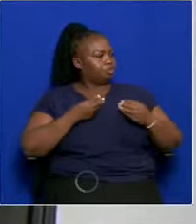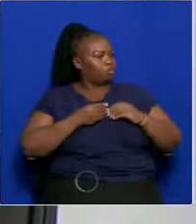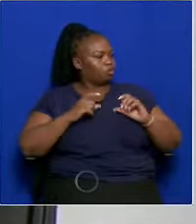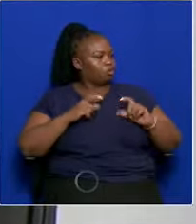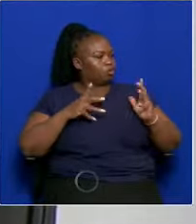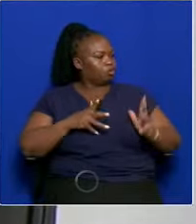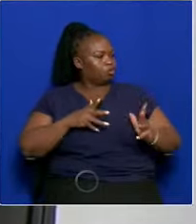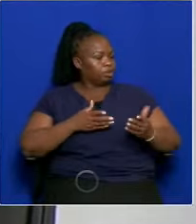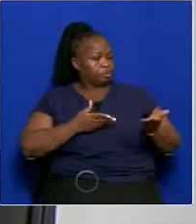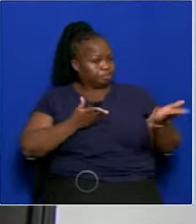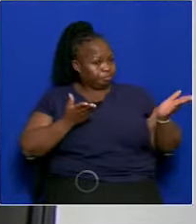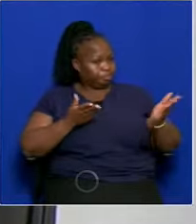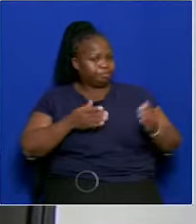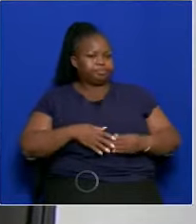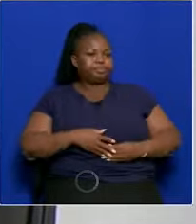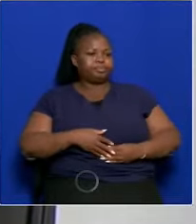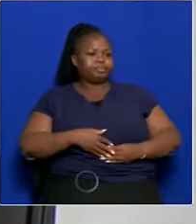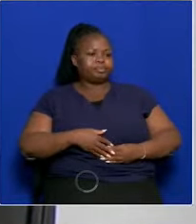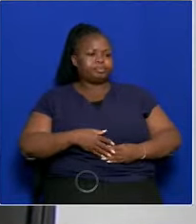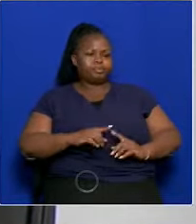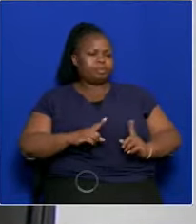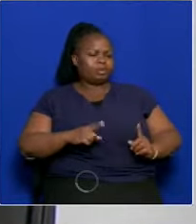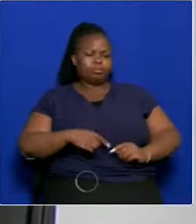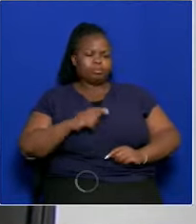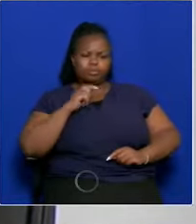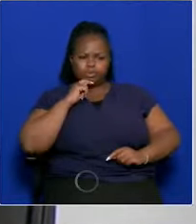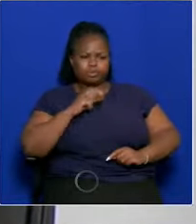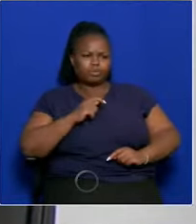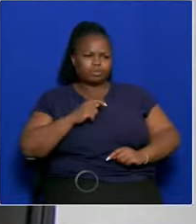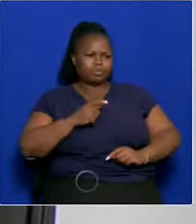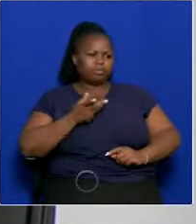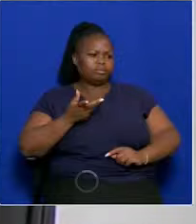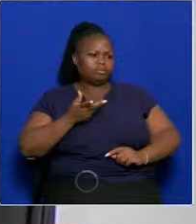But it's very much unfortunate I'm in a corner